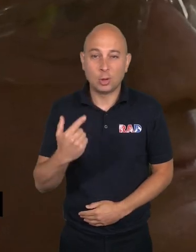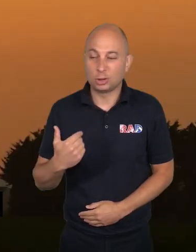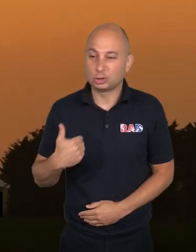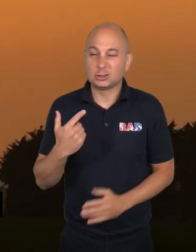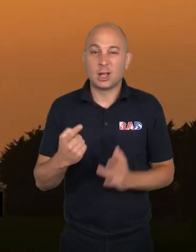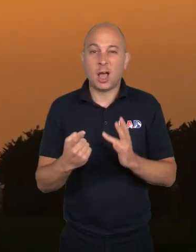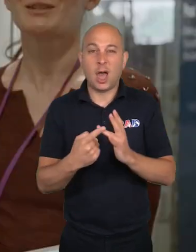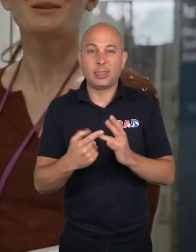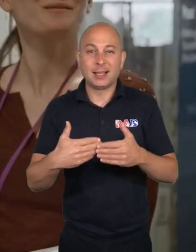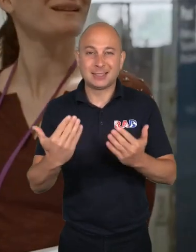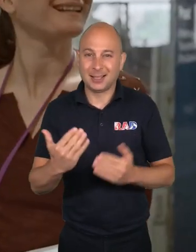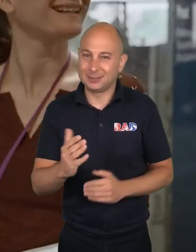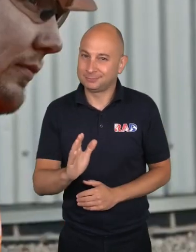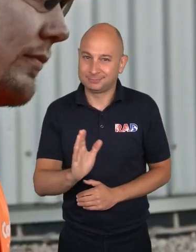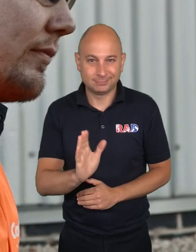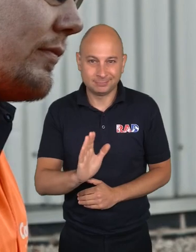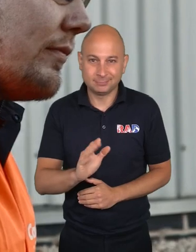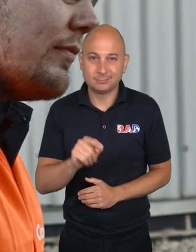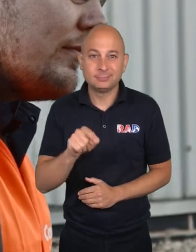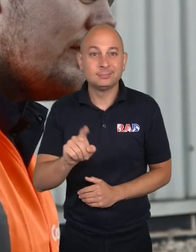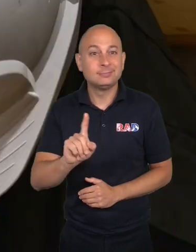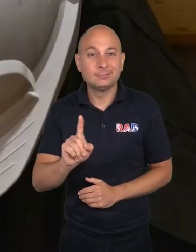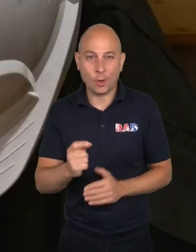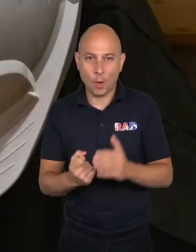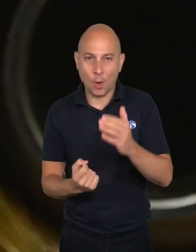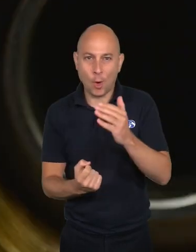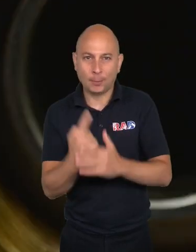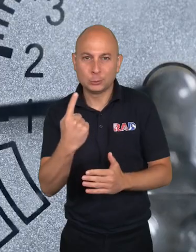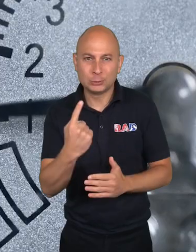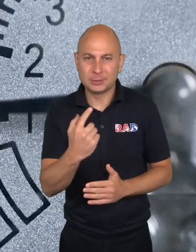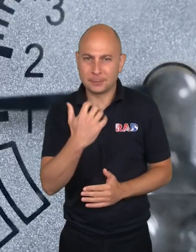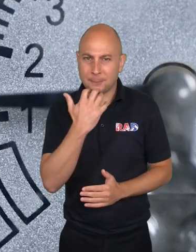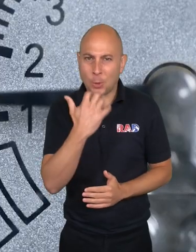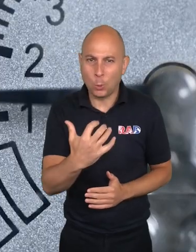Tomorrow isn't just another day. It's an opportunity to be bold,